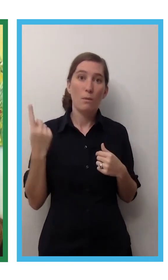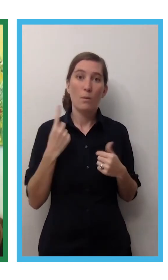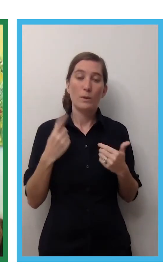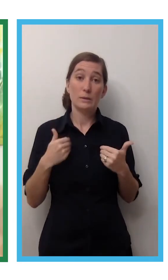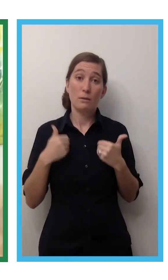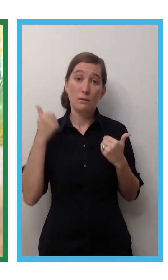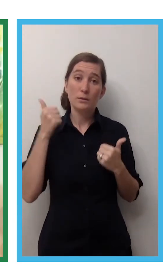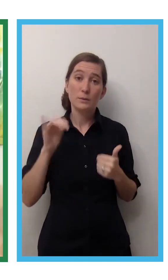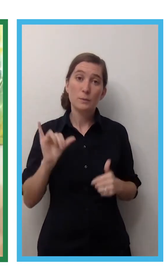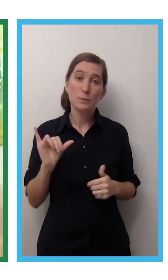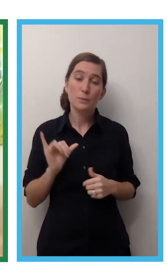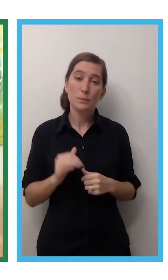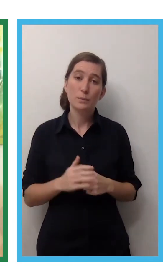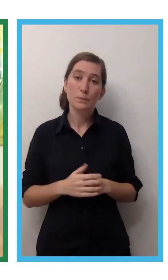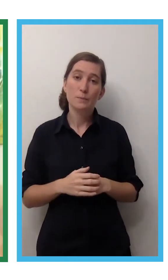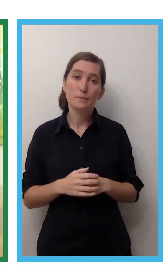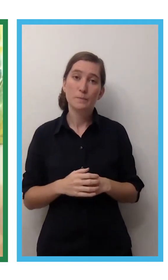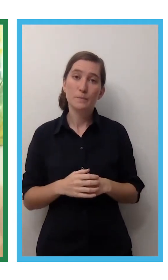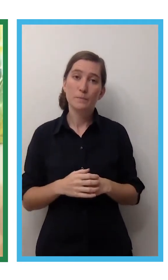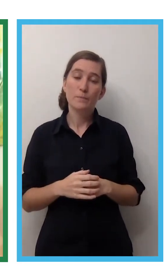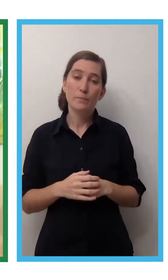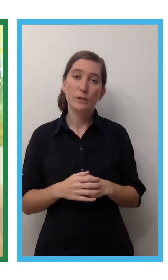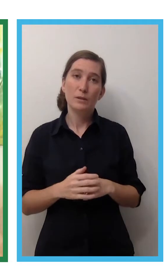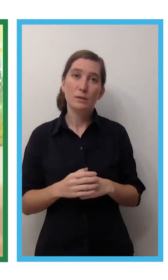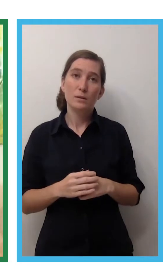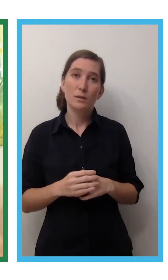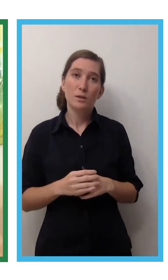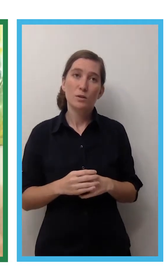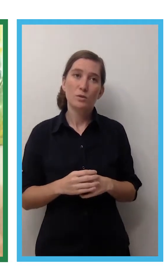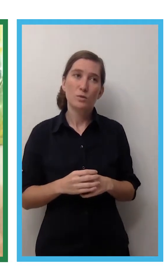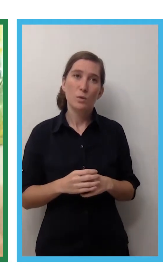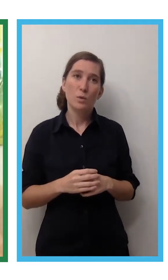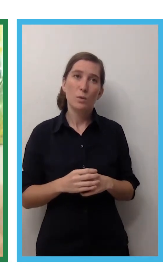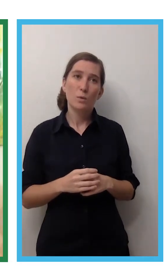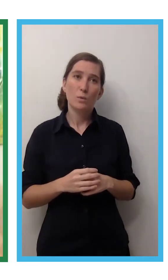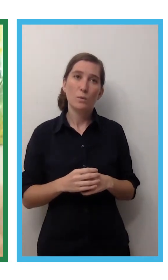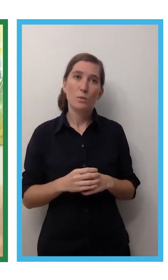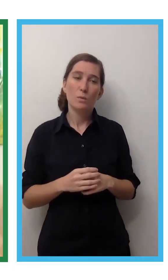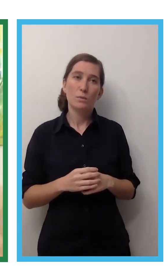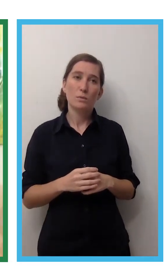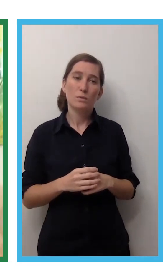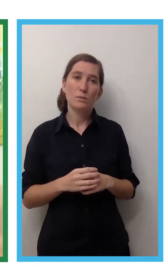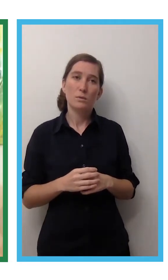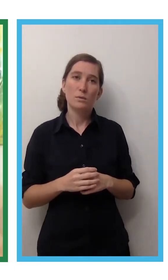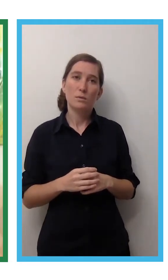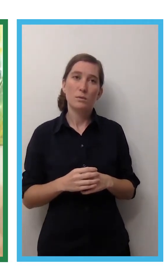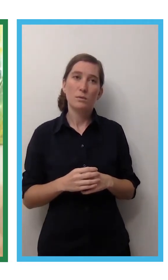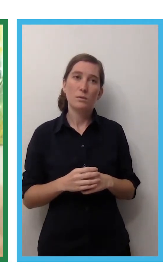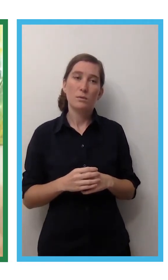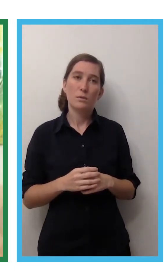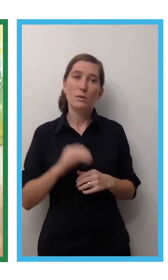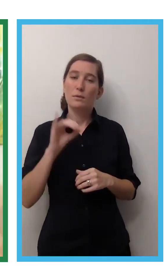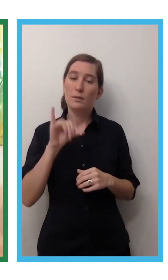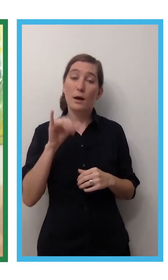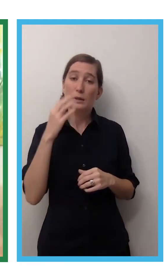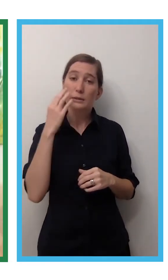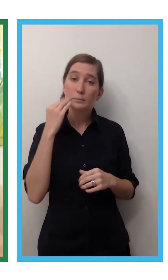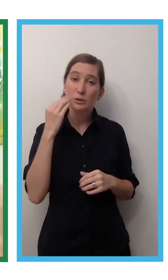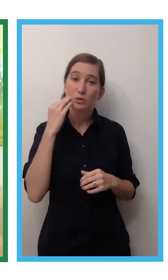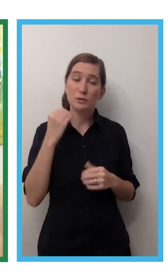room. And so both of those were huge obstacles that needed to be